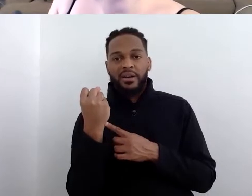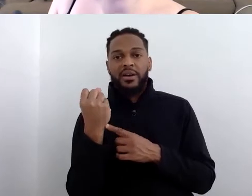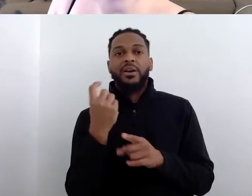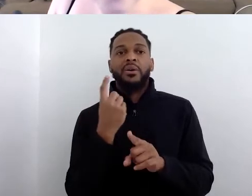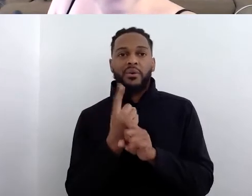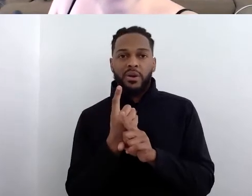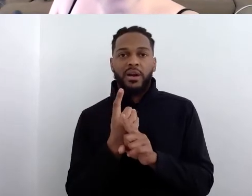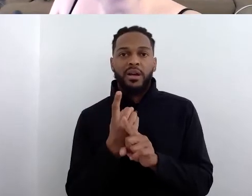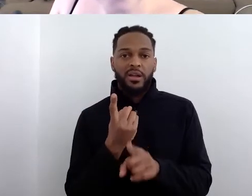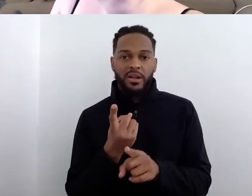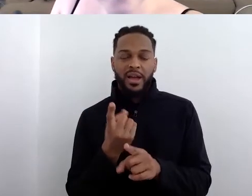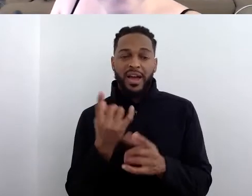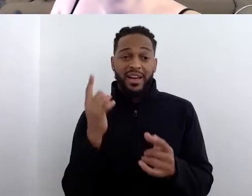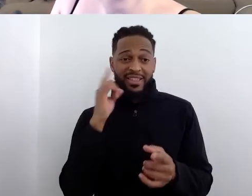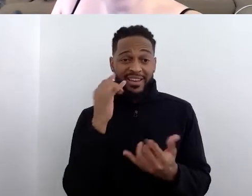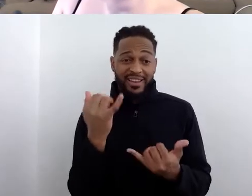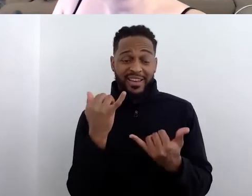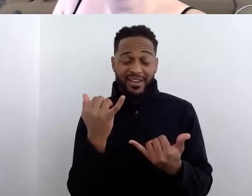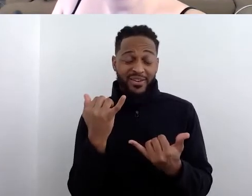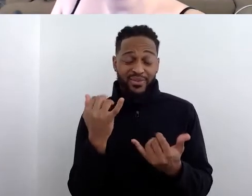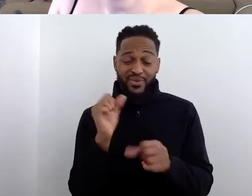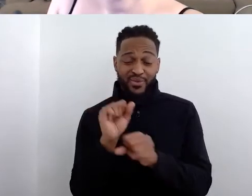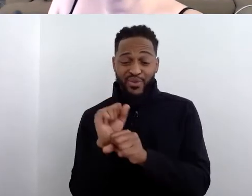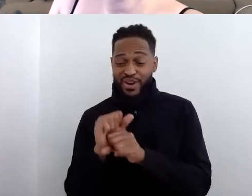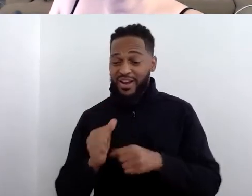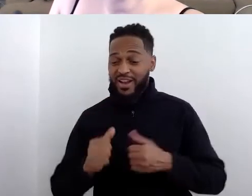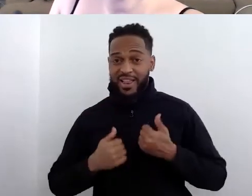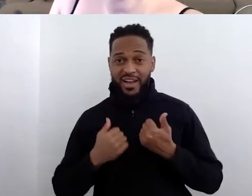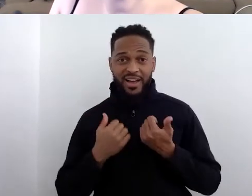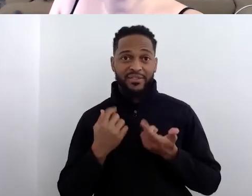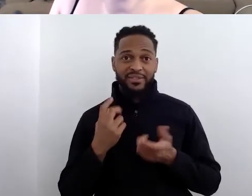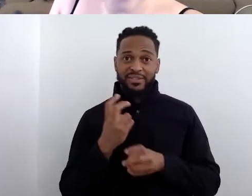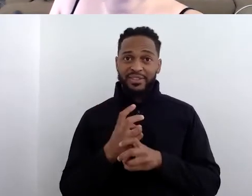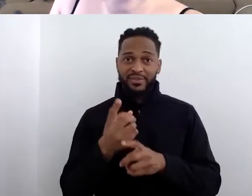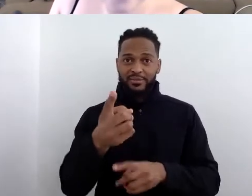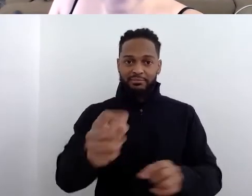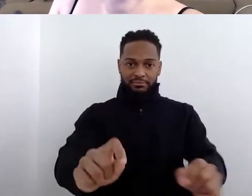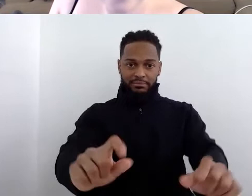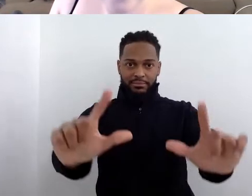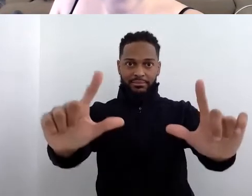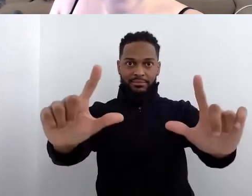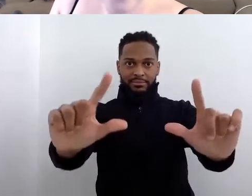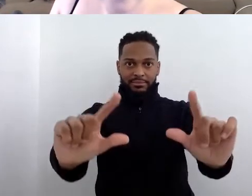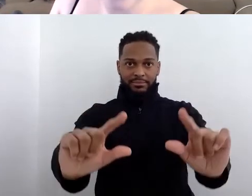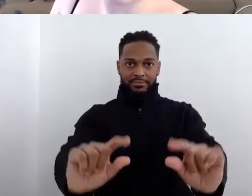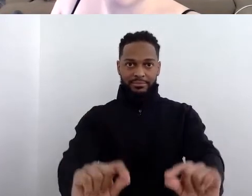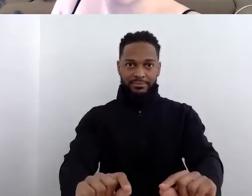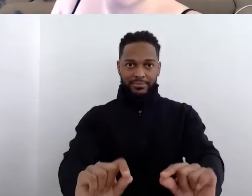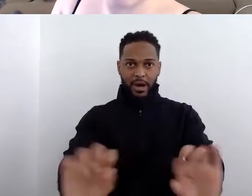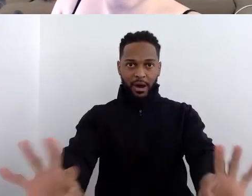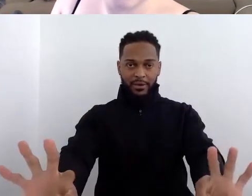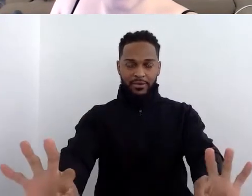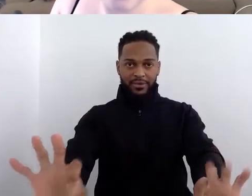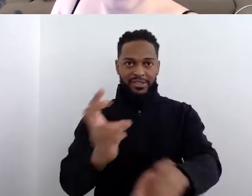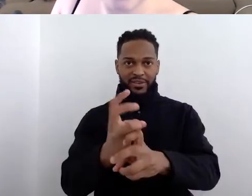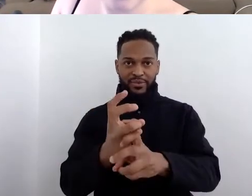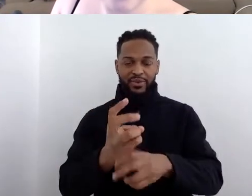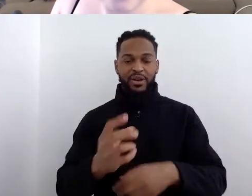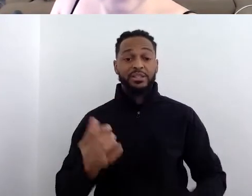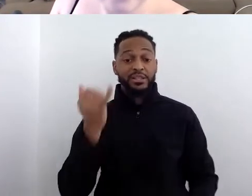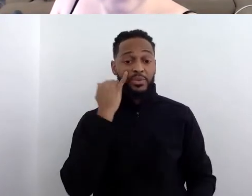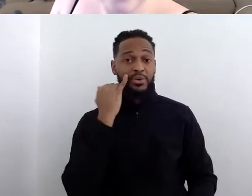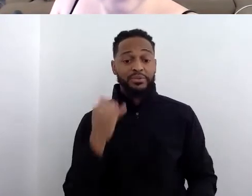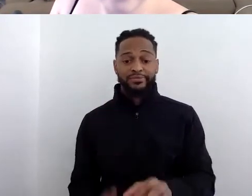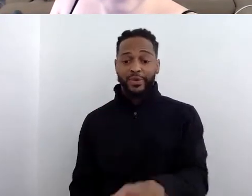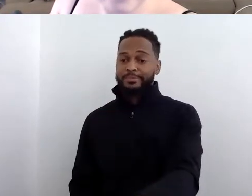whether it's work or like life, you can't turn it off. You know, your phone dings, you're going to look at it. You know, sometimes it's a patient of mine,